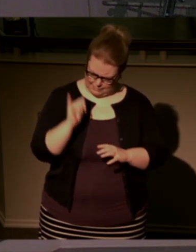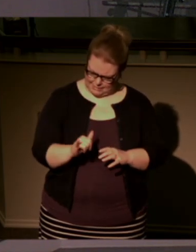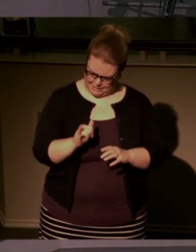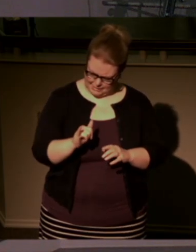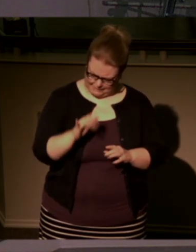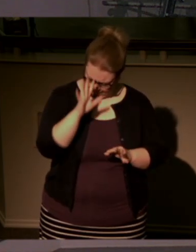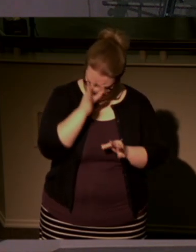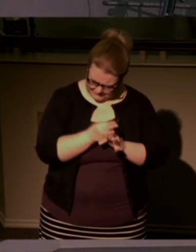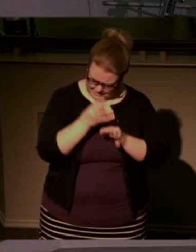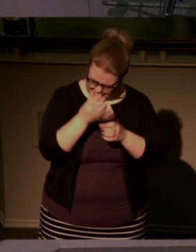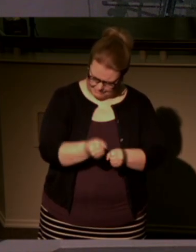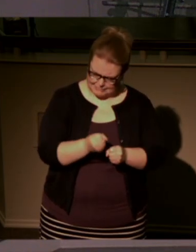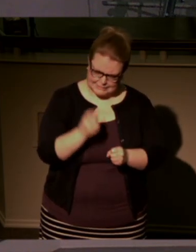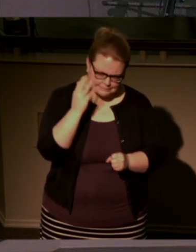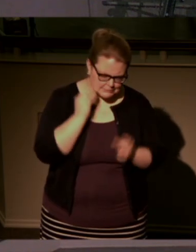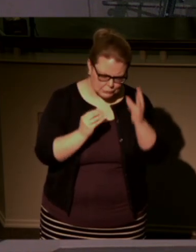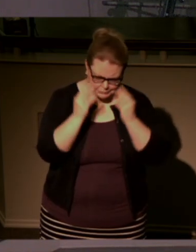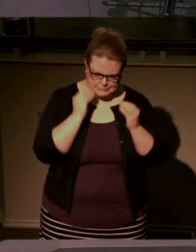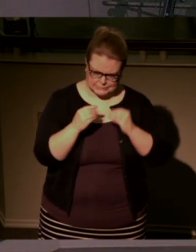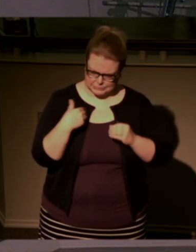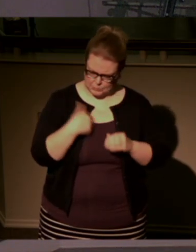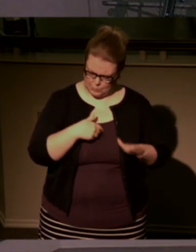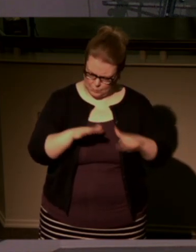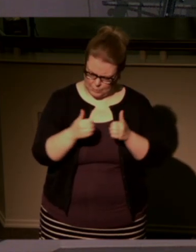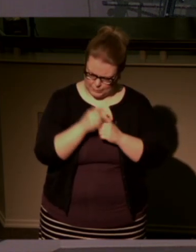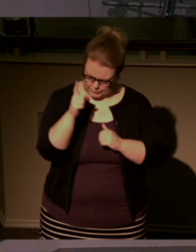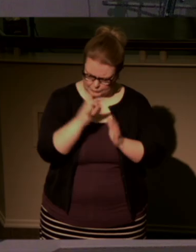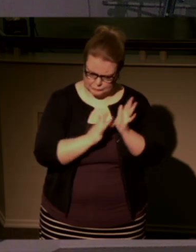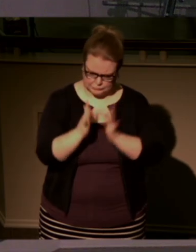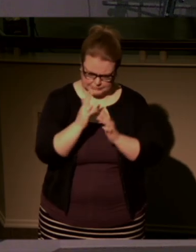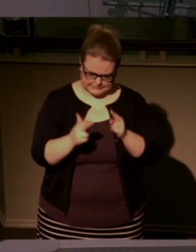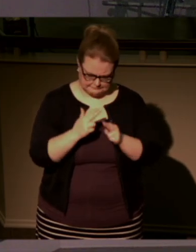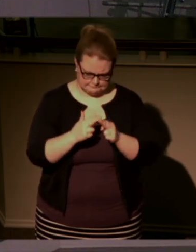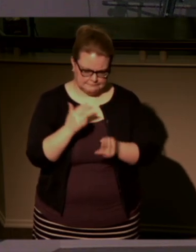walk with you in Jesus' name. Amen.